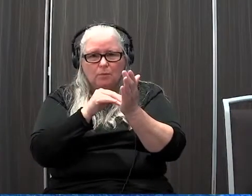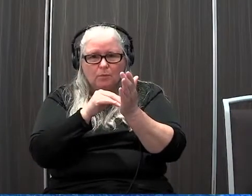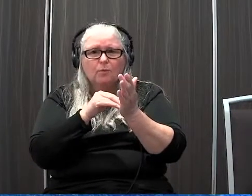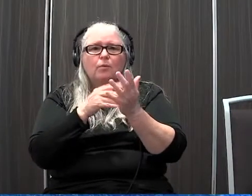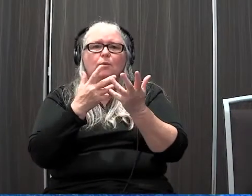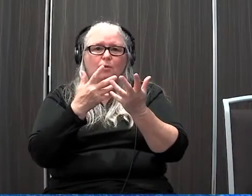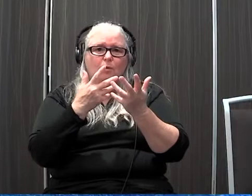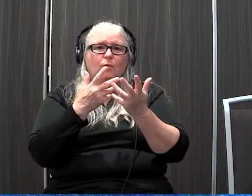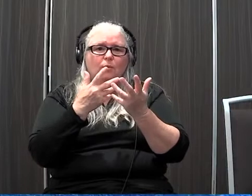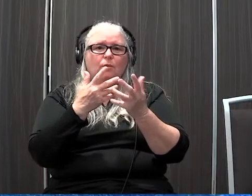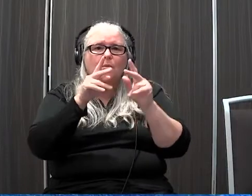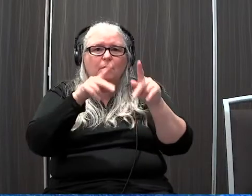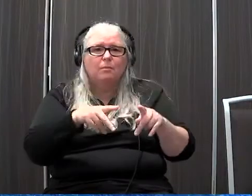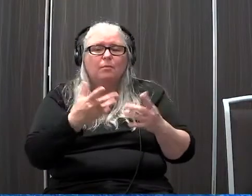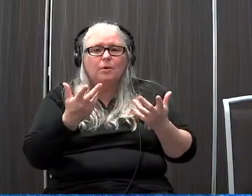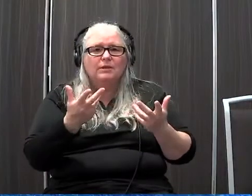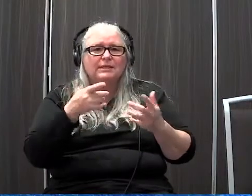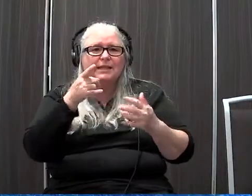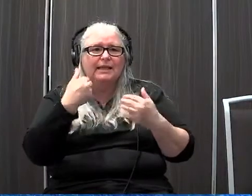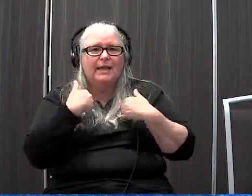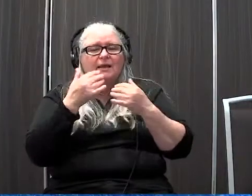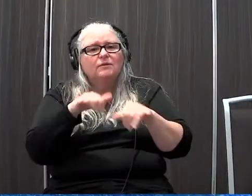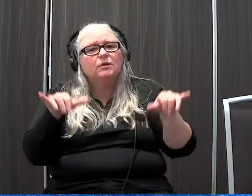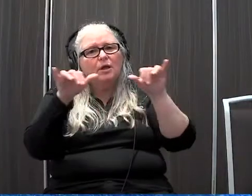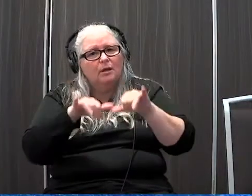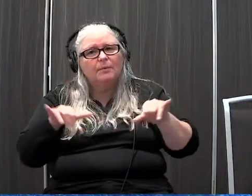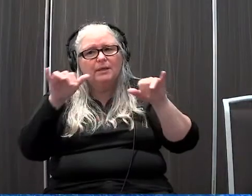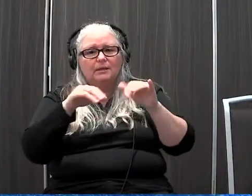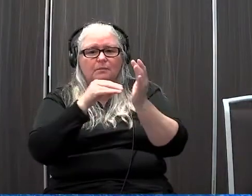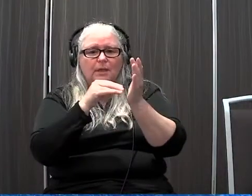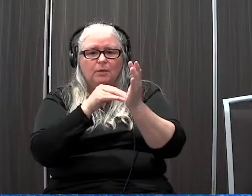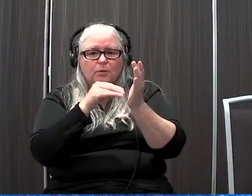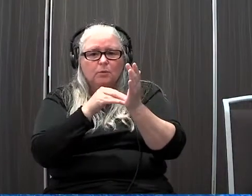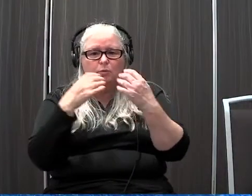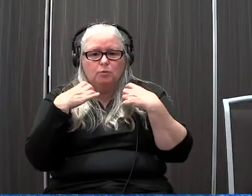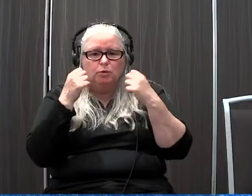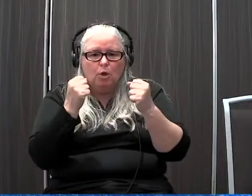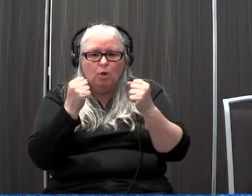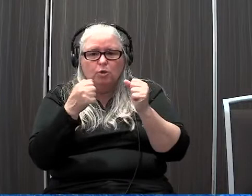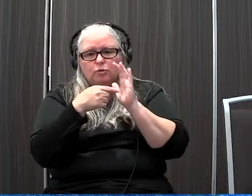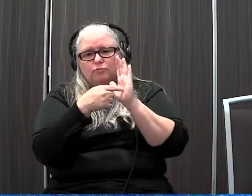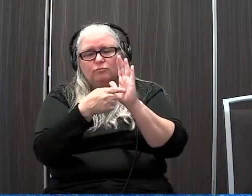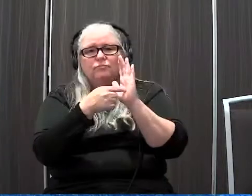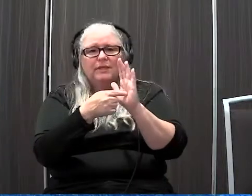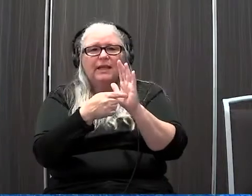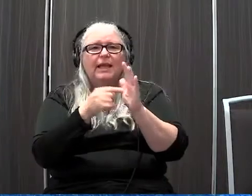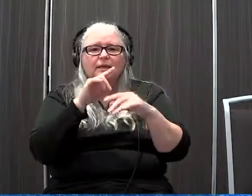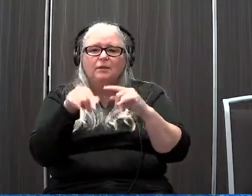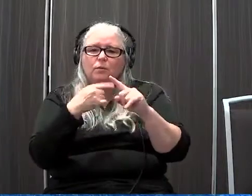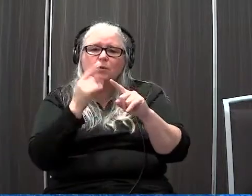overview of a lot of the really common medical charge characteristics, and it provides some guidance for when providers should